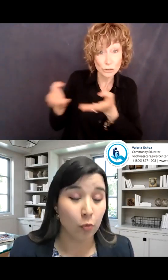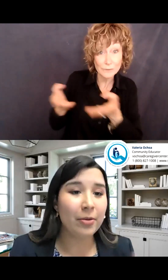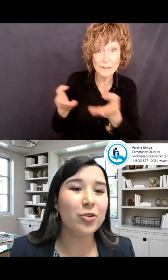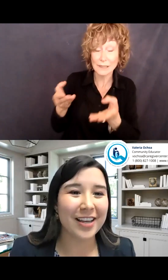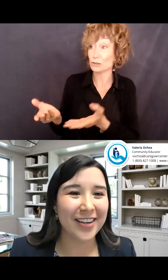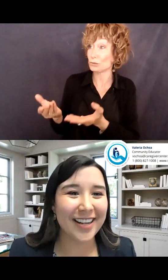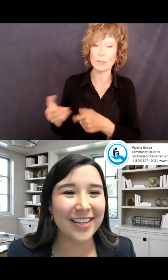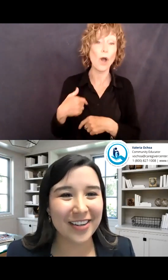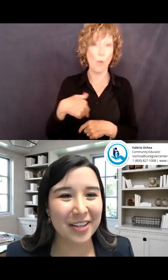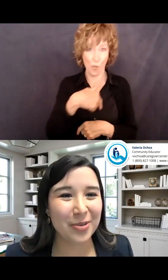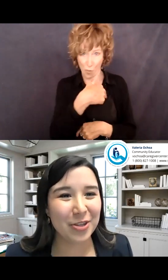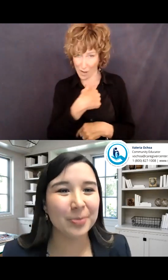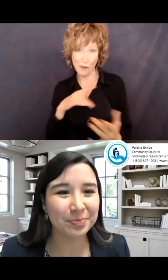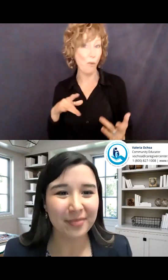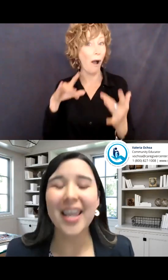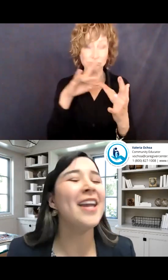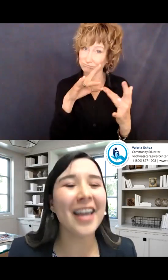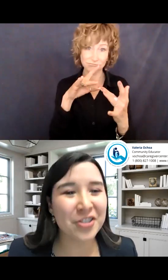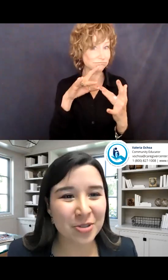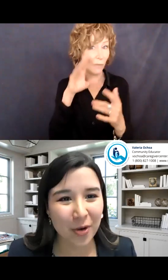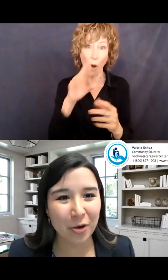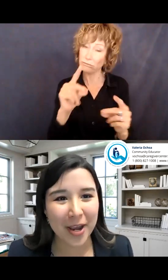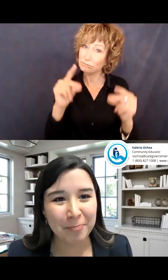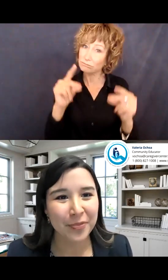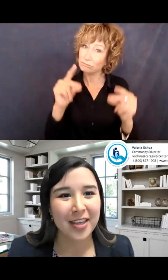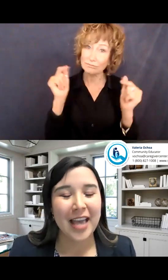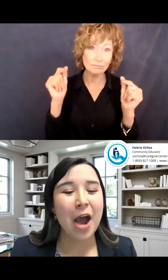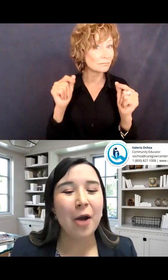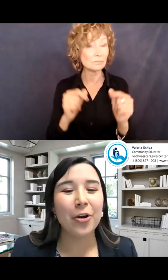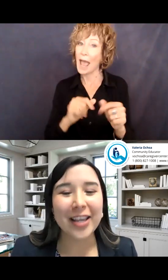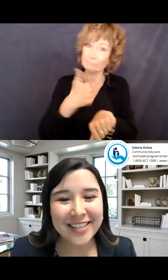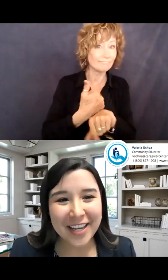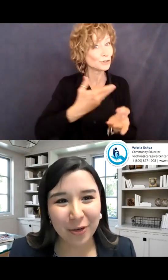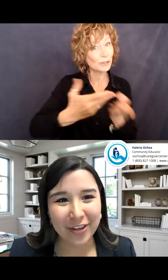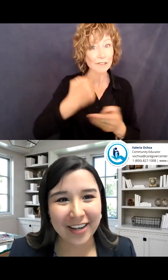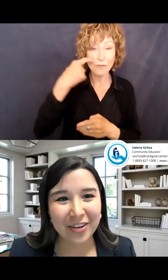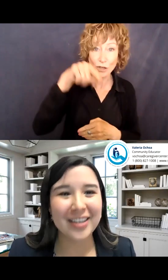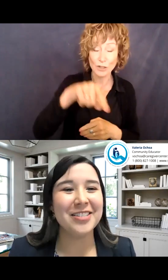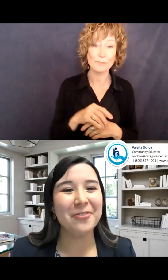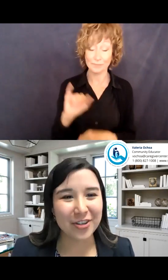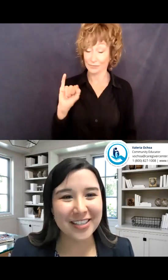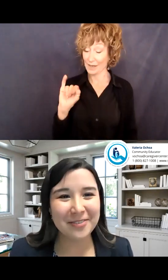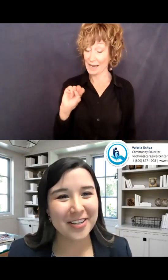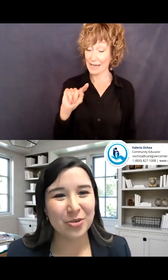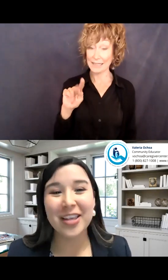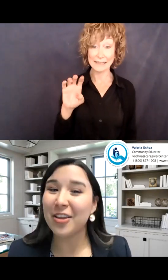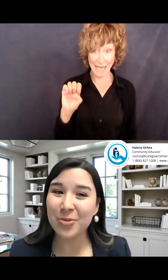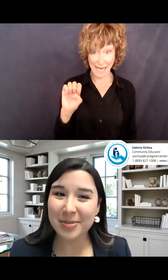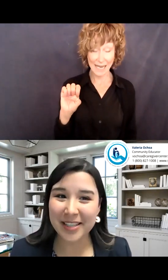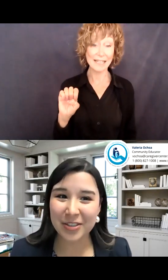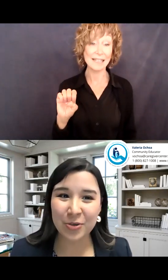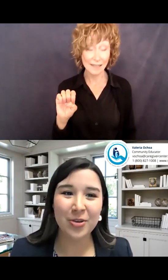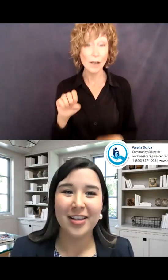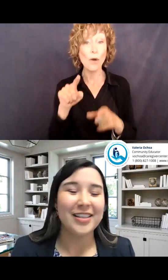offer, we will definitely connect with you and get you squared away. Our intake coordinator is the first individual that